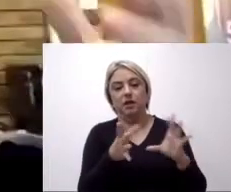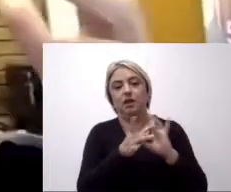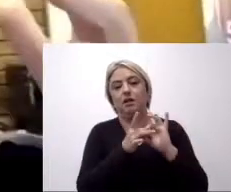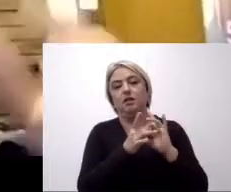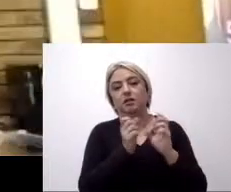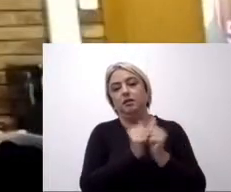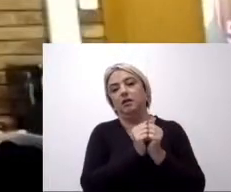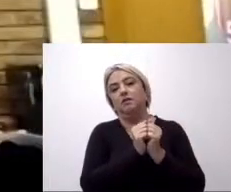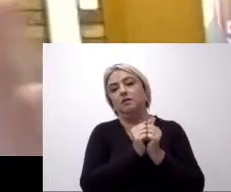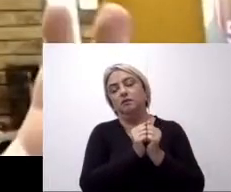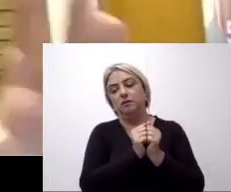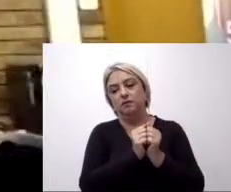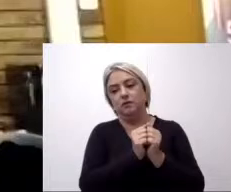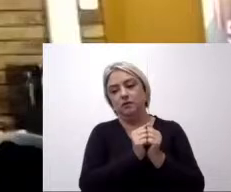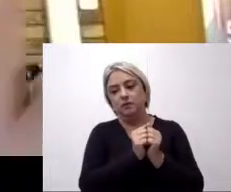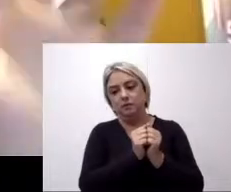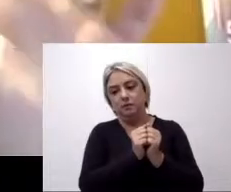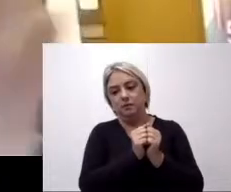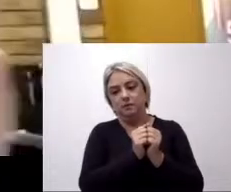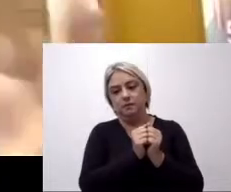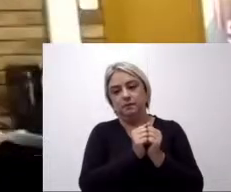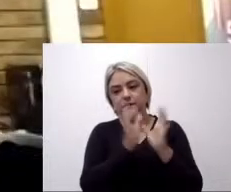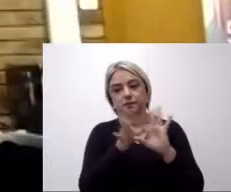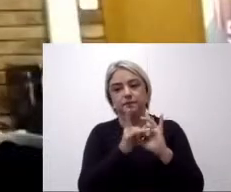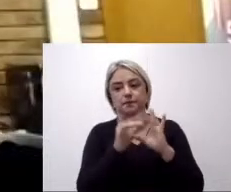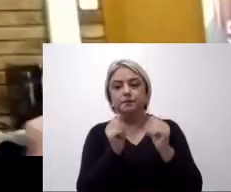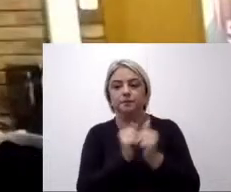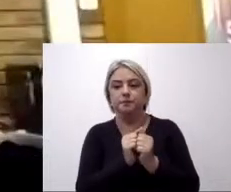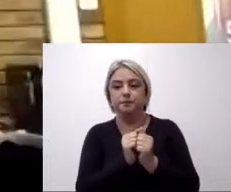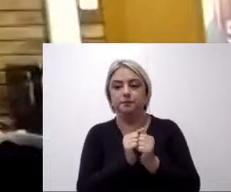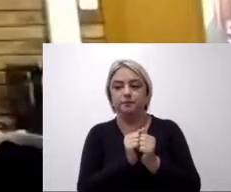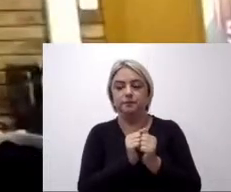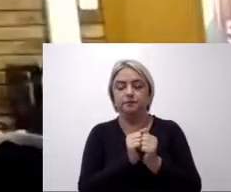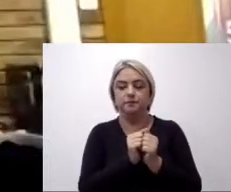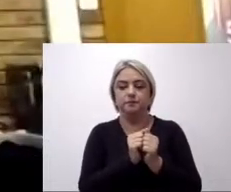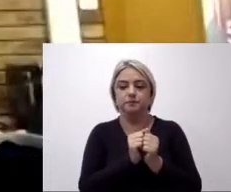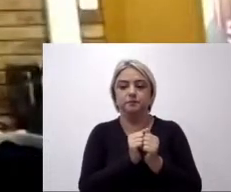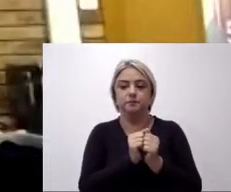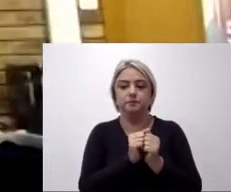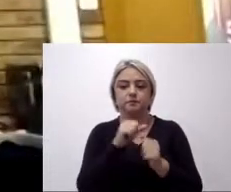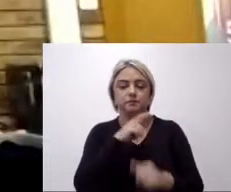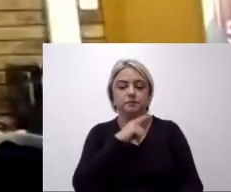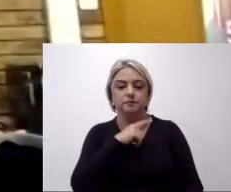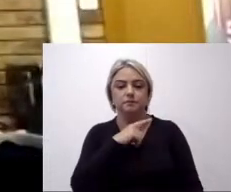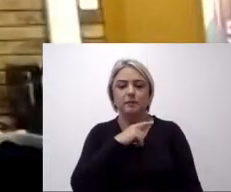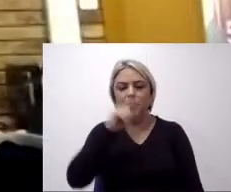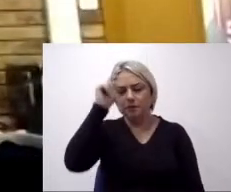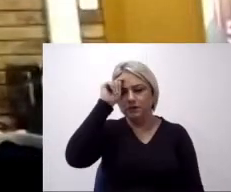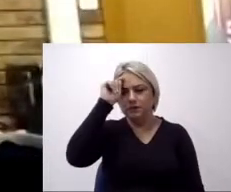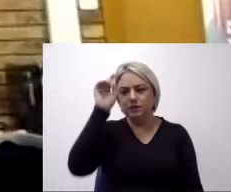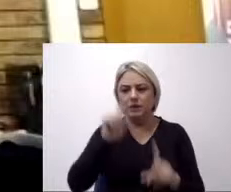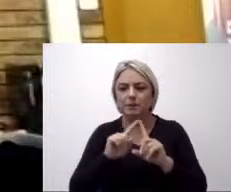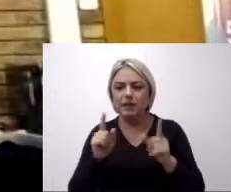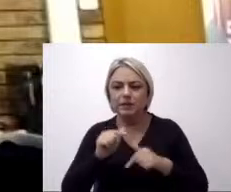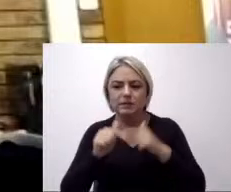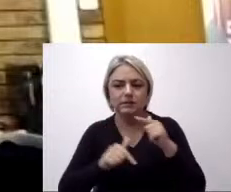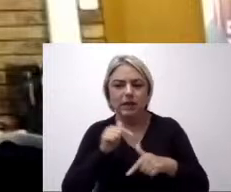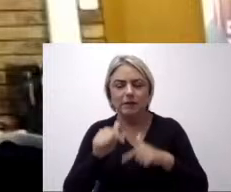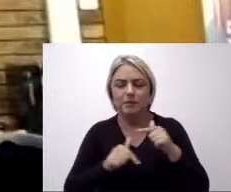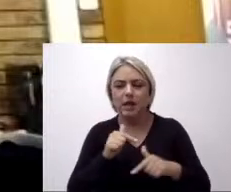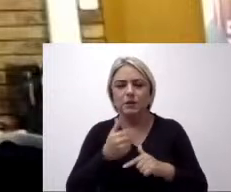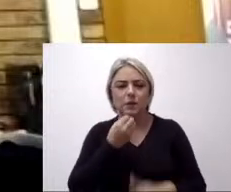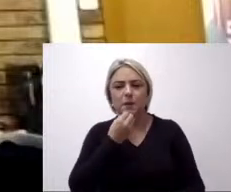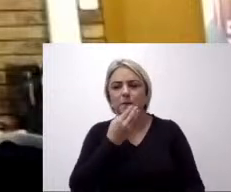happened inside, I have so many actors who not enter in this case, but it's not work like this. And the problem is this, when